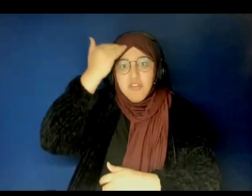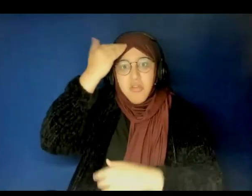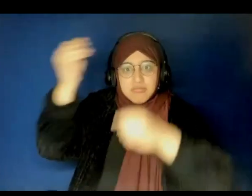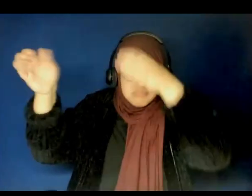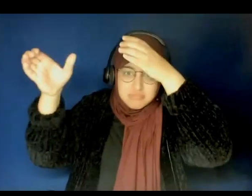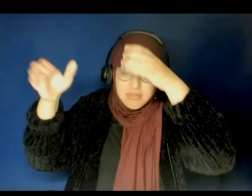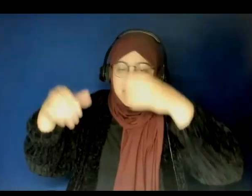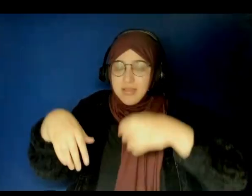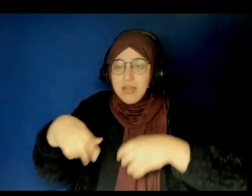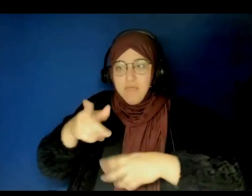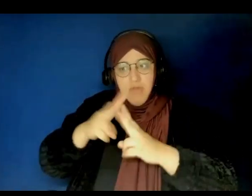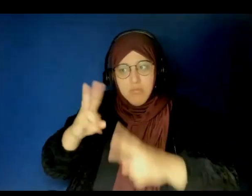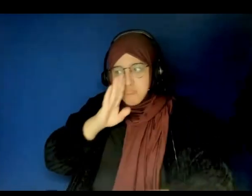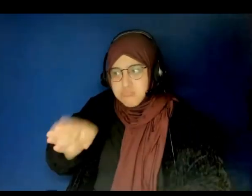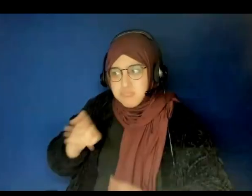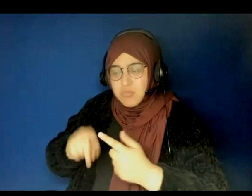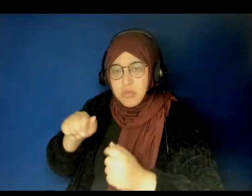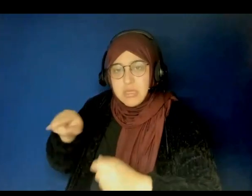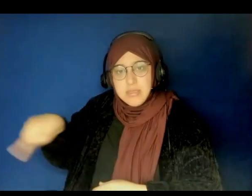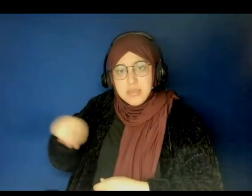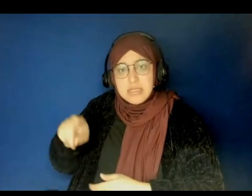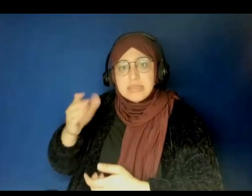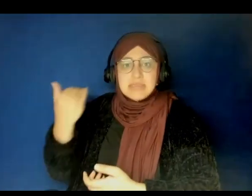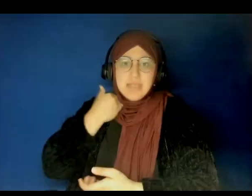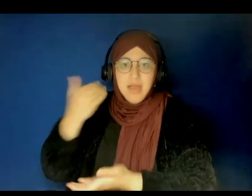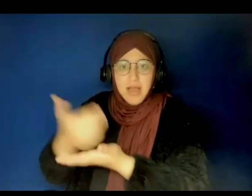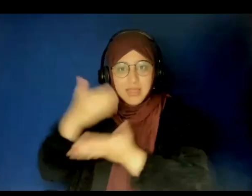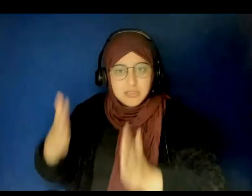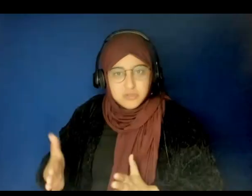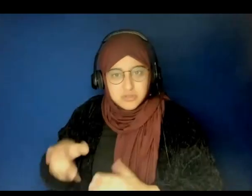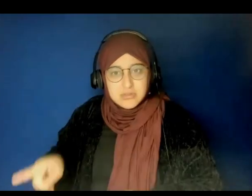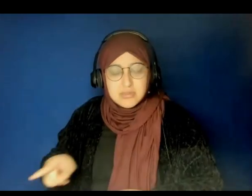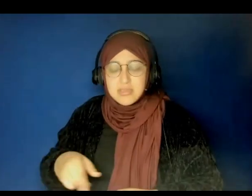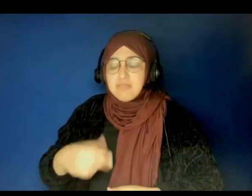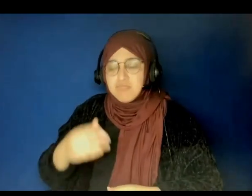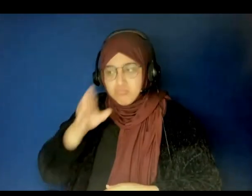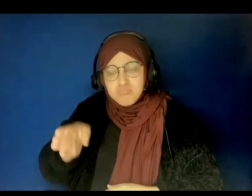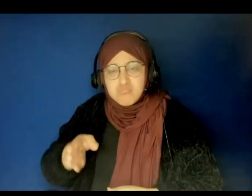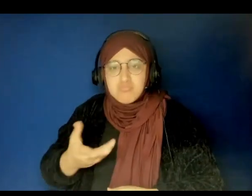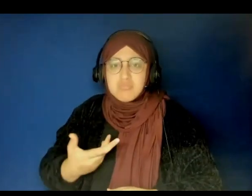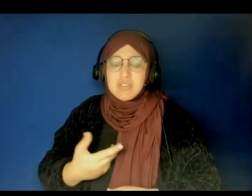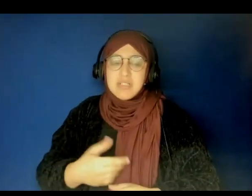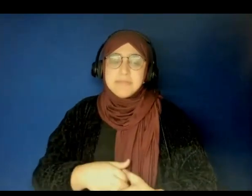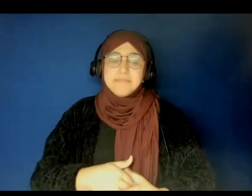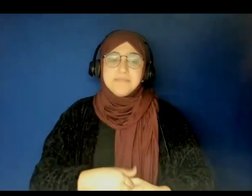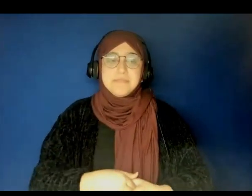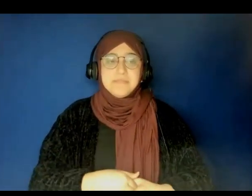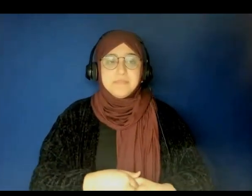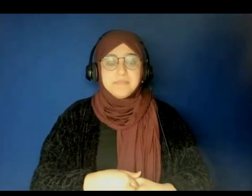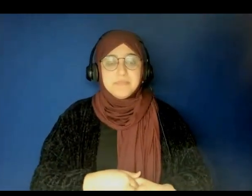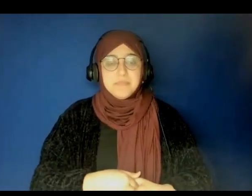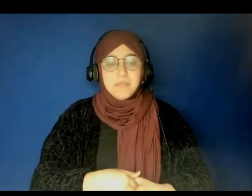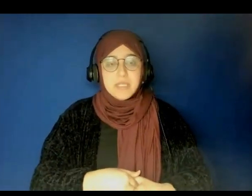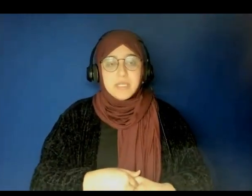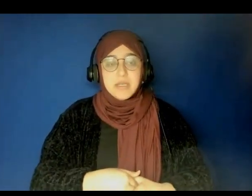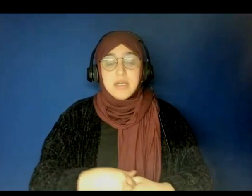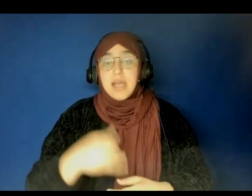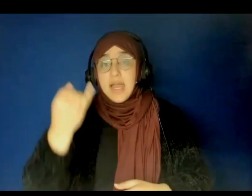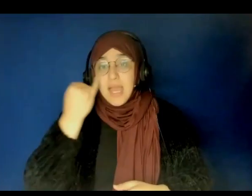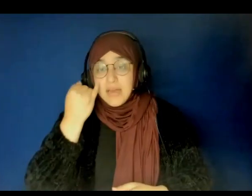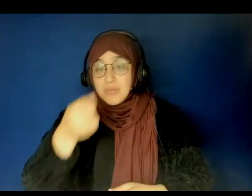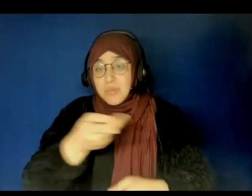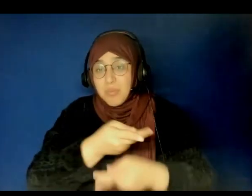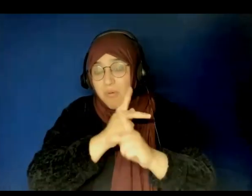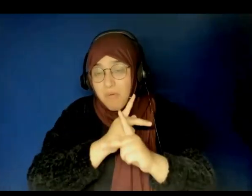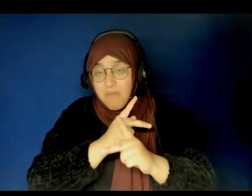debt collectors. So unpaid debt, let's say you allowed a brother at the masjid to borrow $500, or you borrowed $500